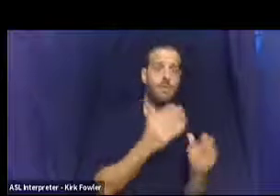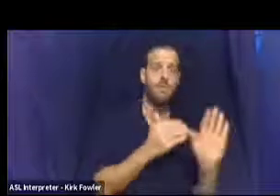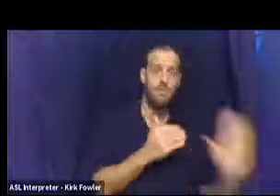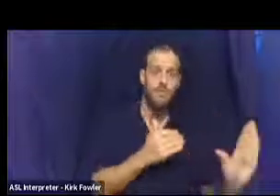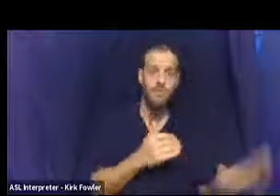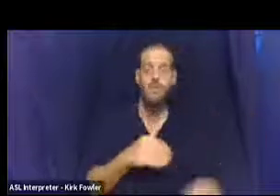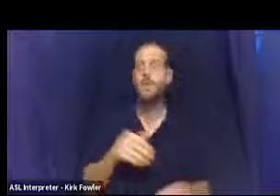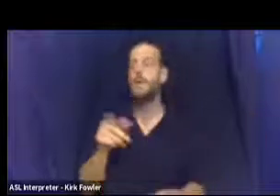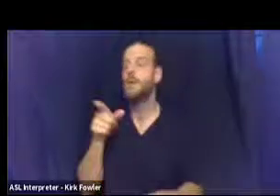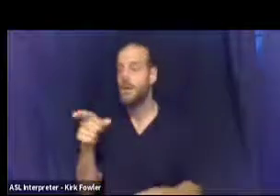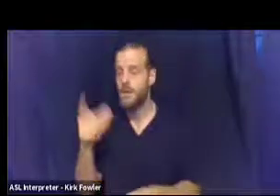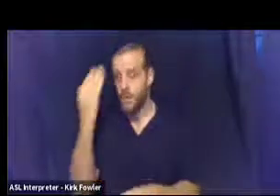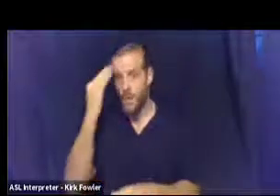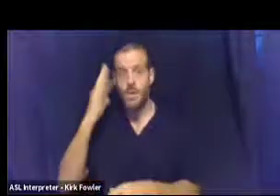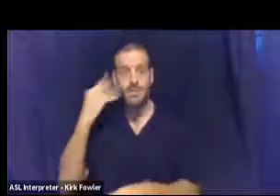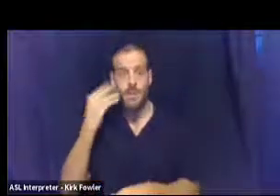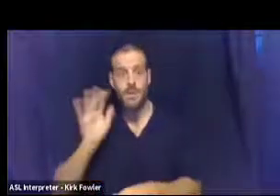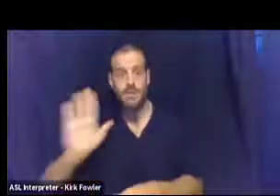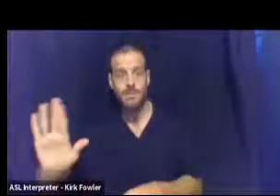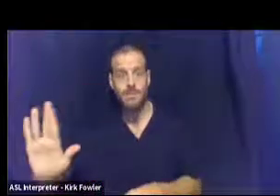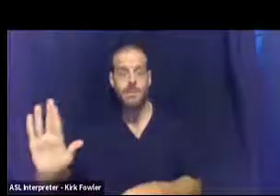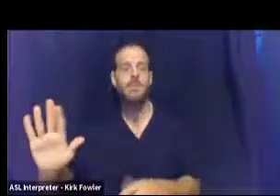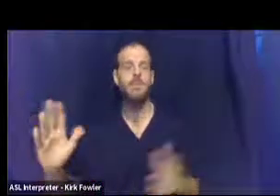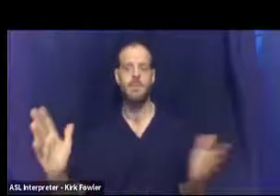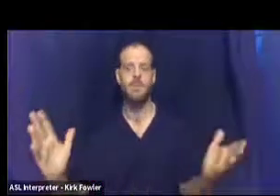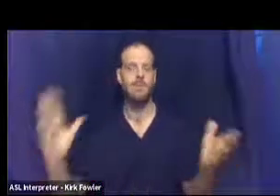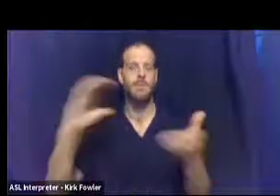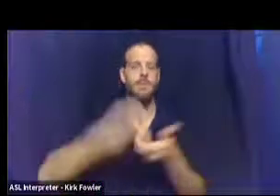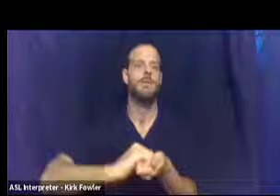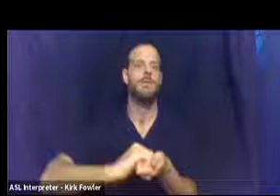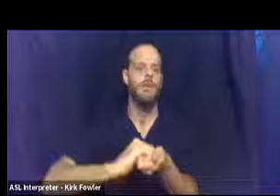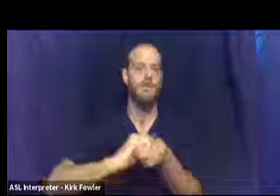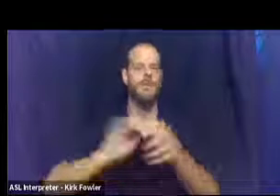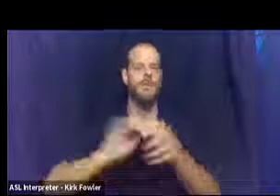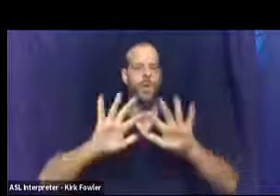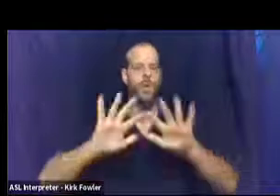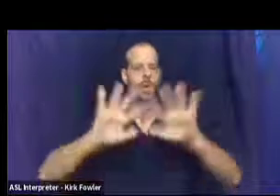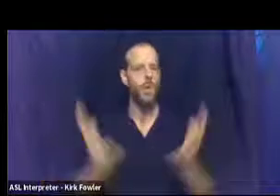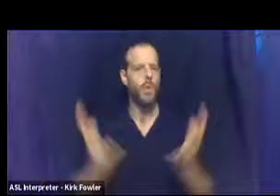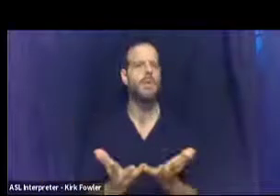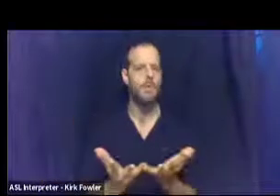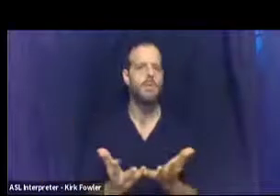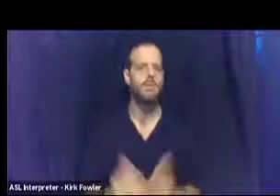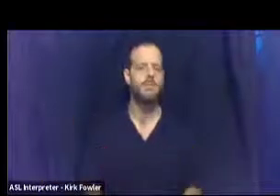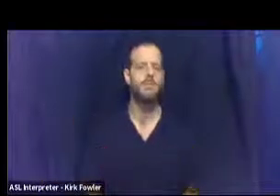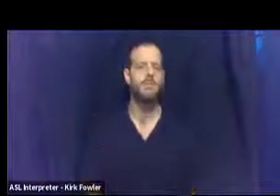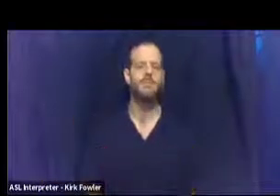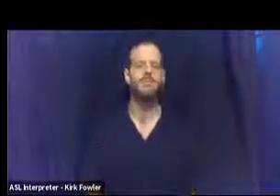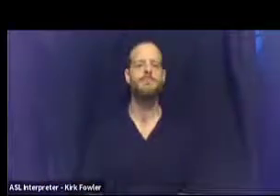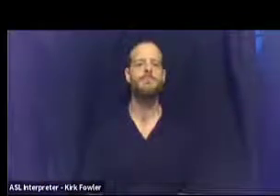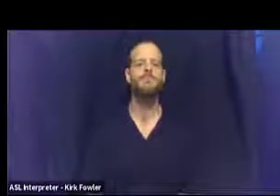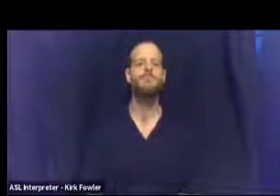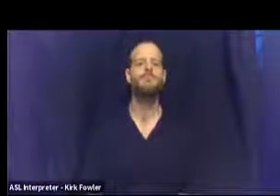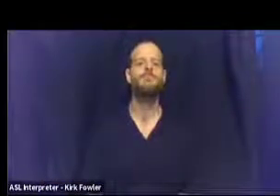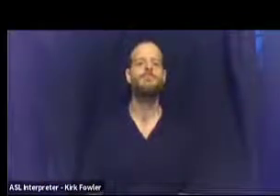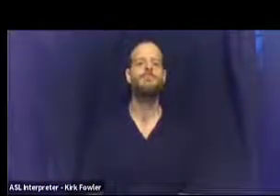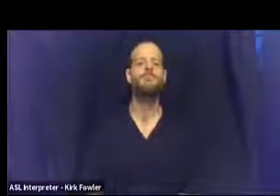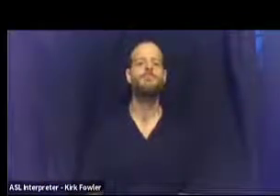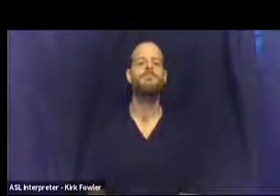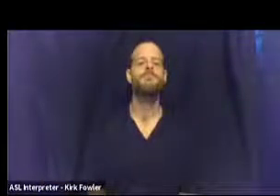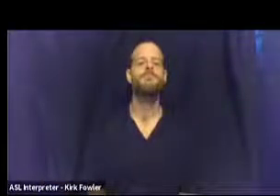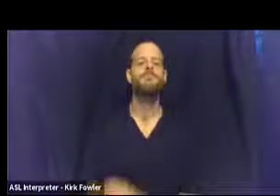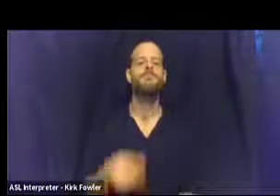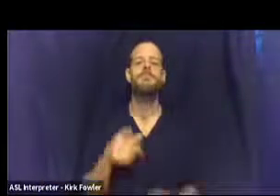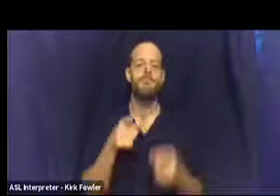they may be able to help you pick more appropriate symbols. So some examples of assessments, and we could do full